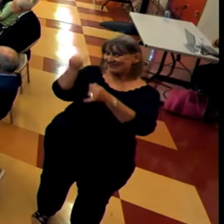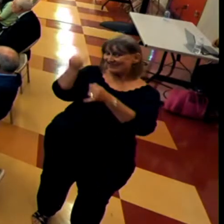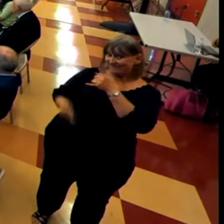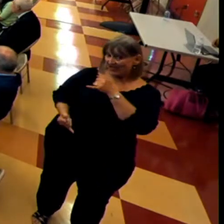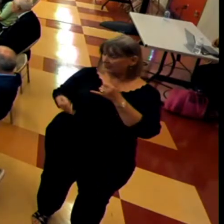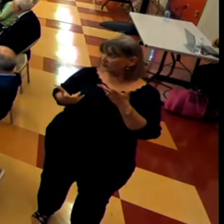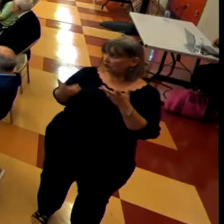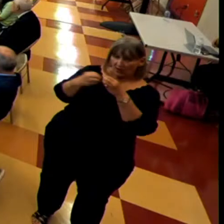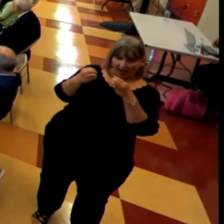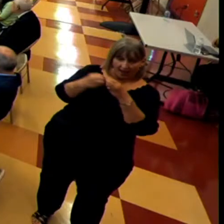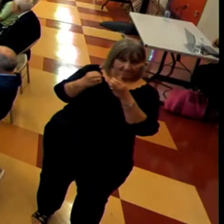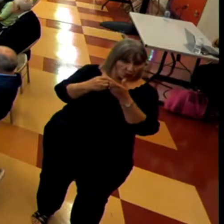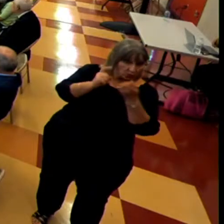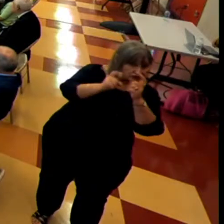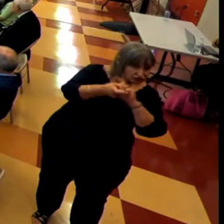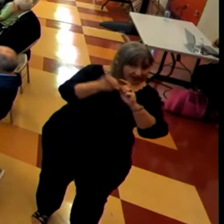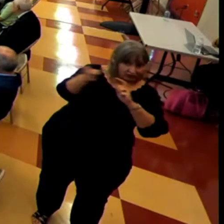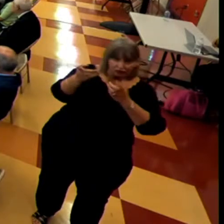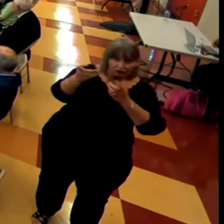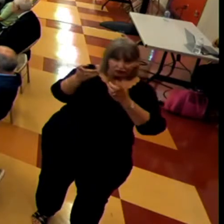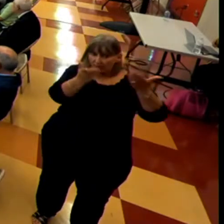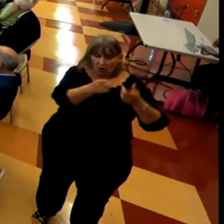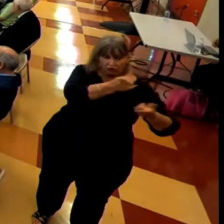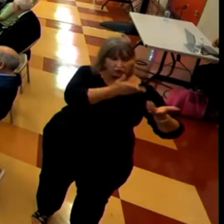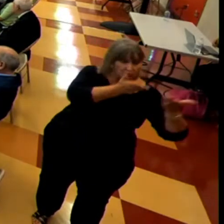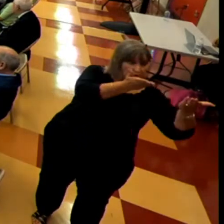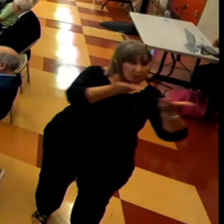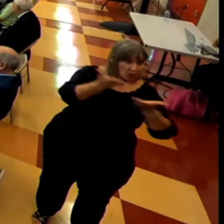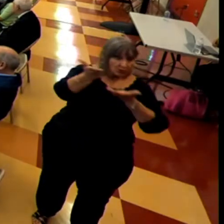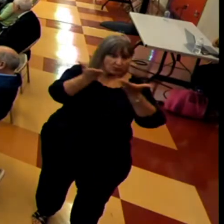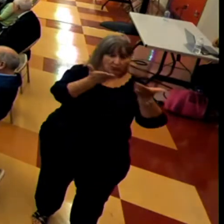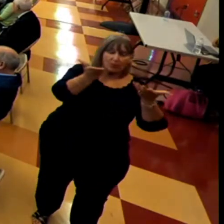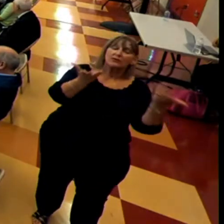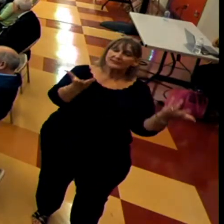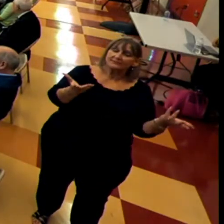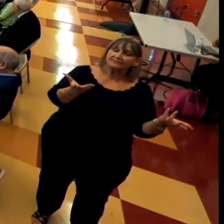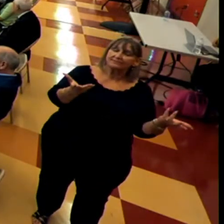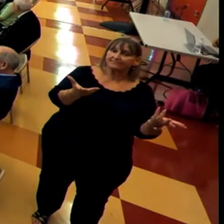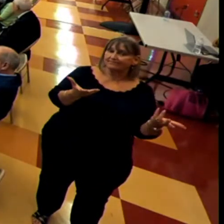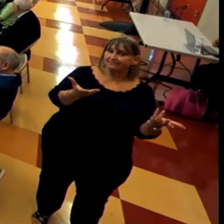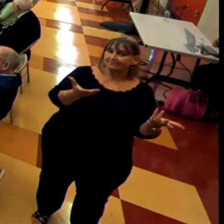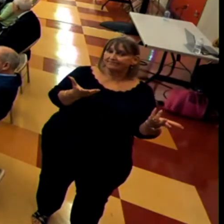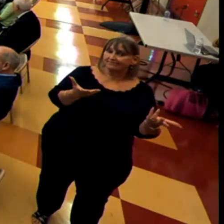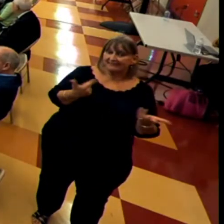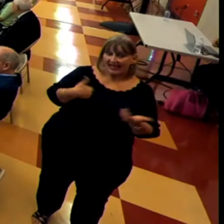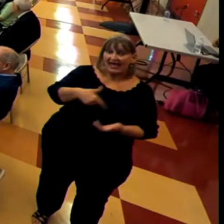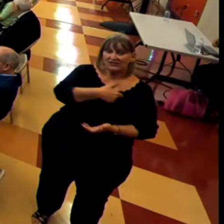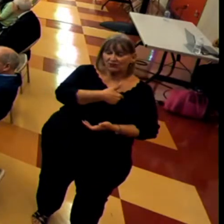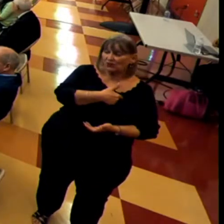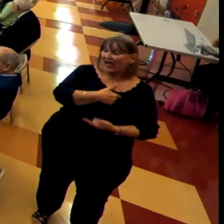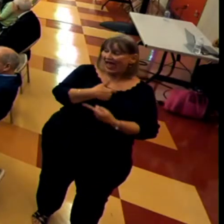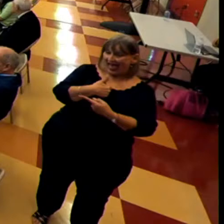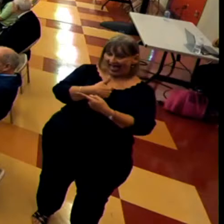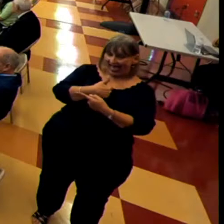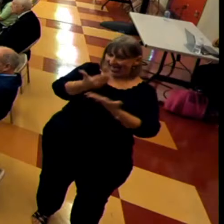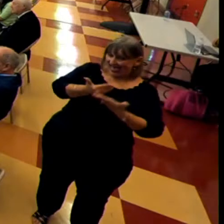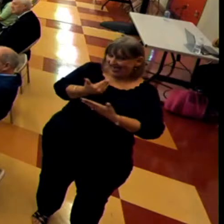is? Is there anything else? That's where this discussion point would. Because I might have